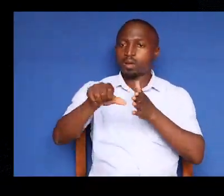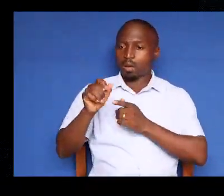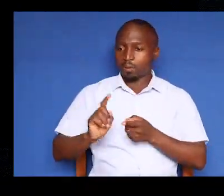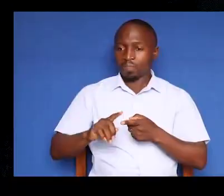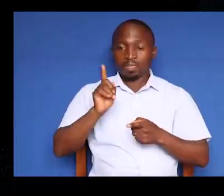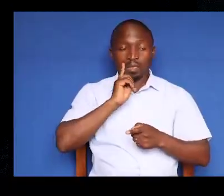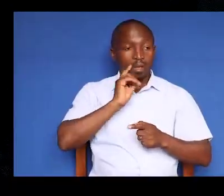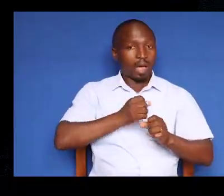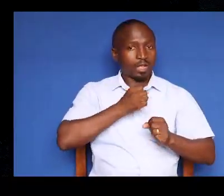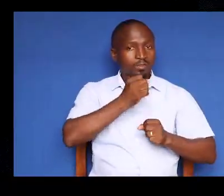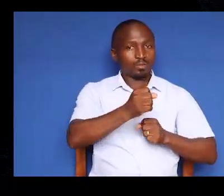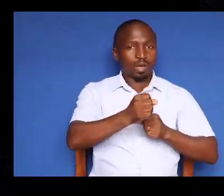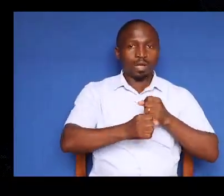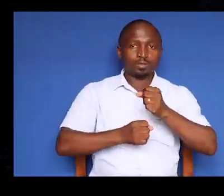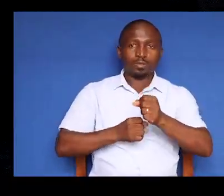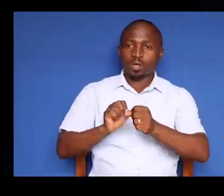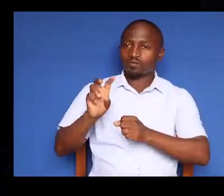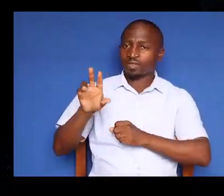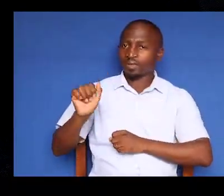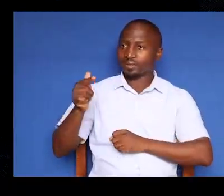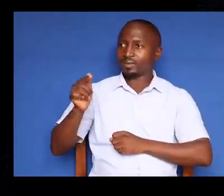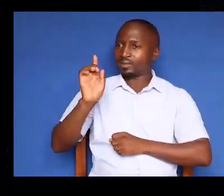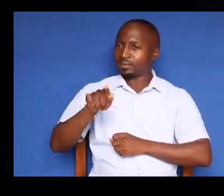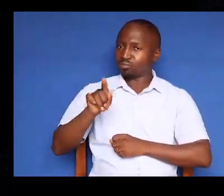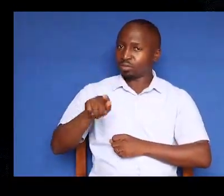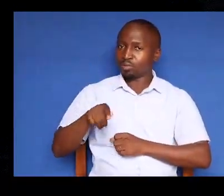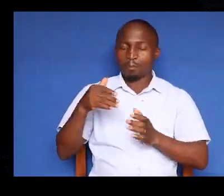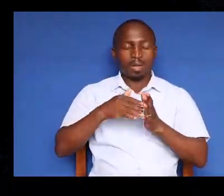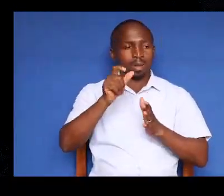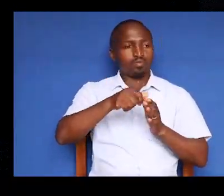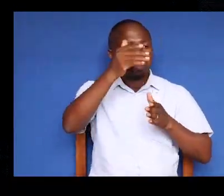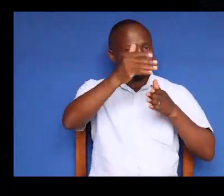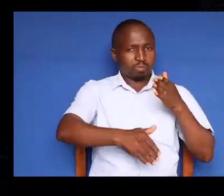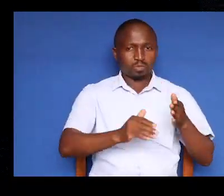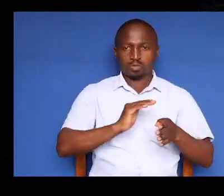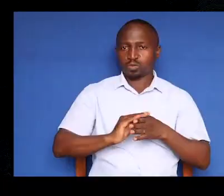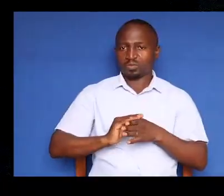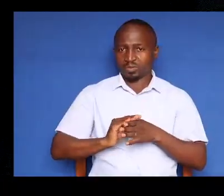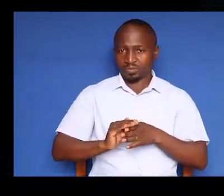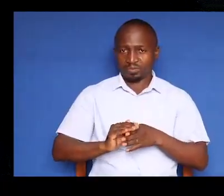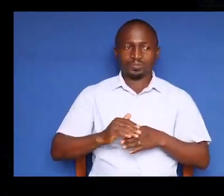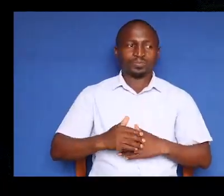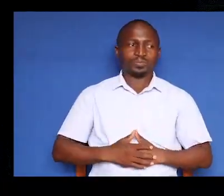stage, this VAT is charged up to final user.